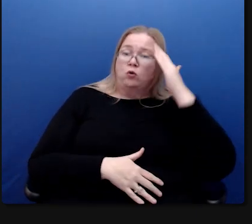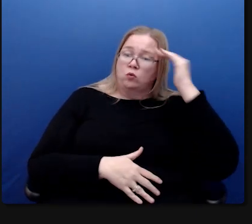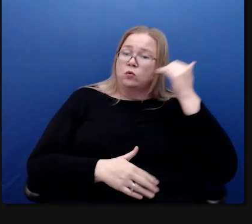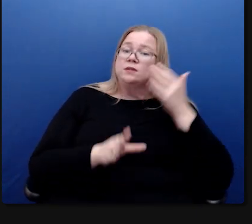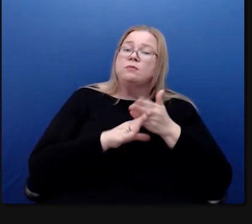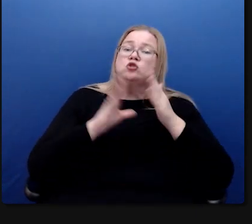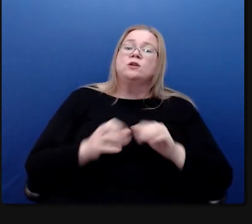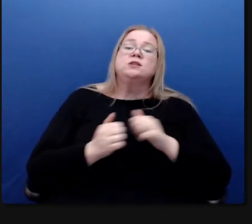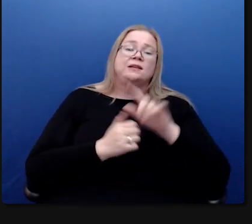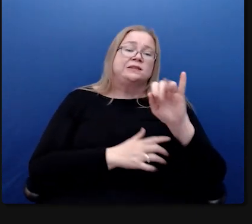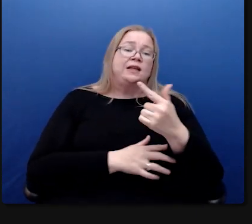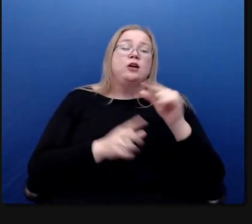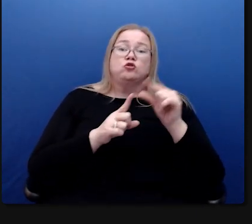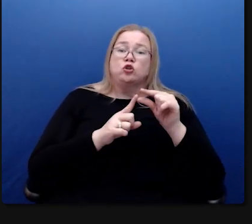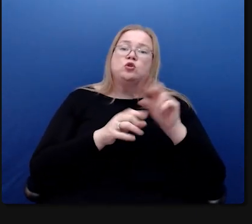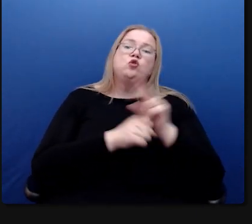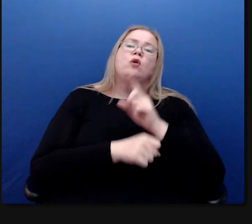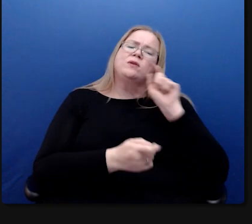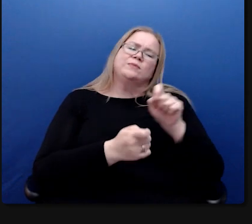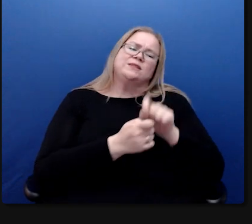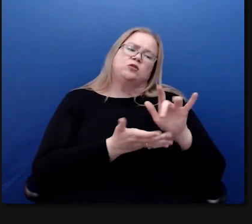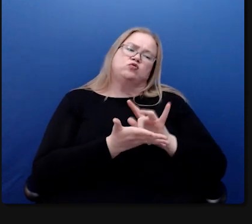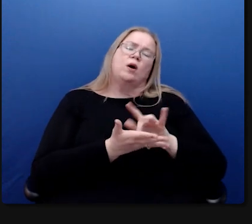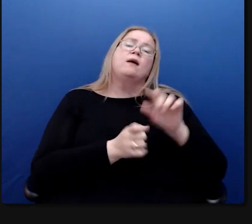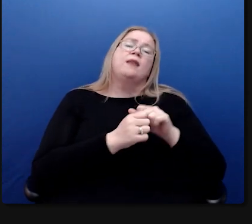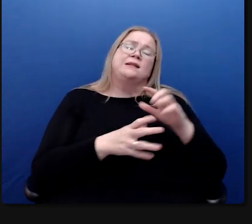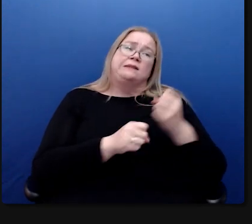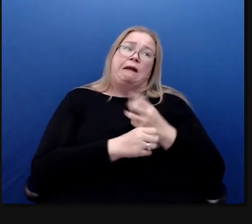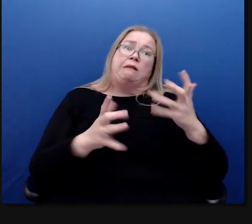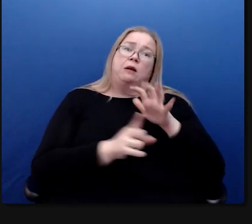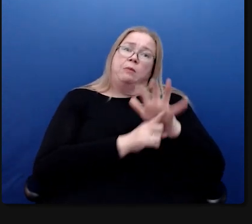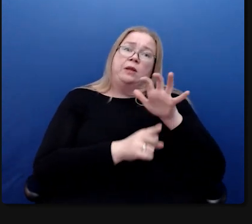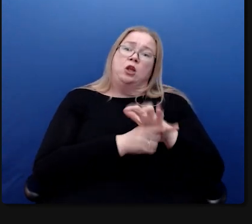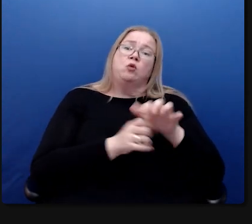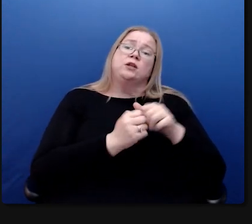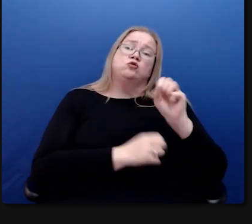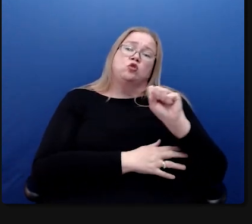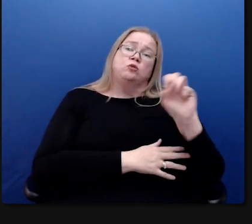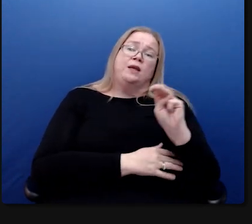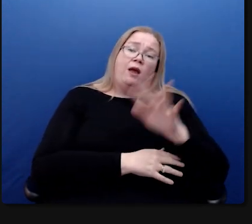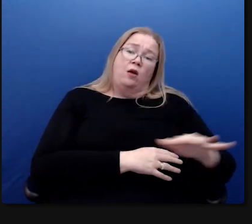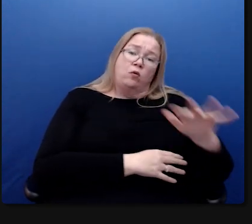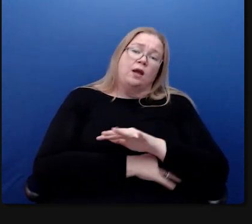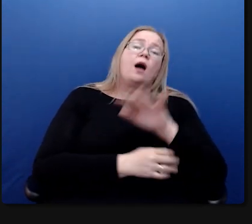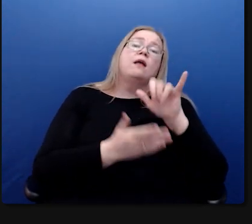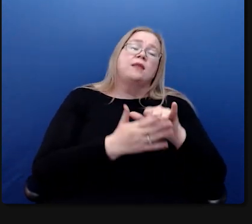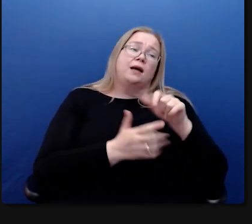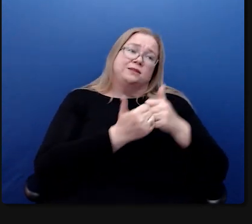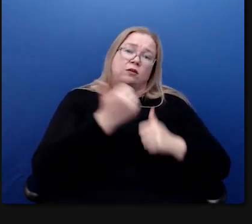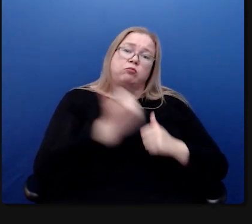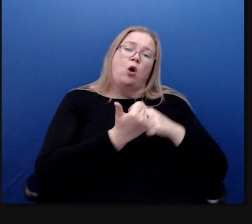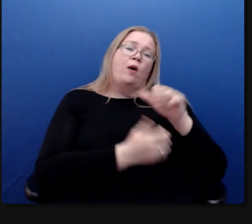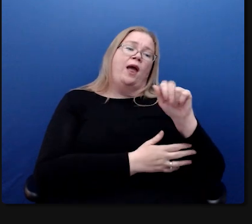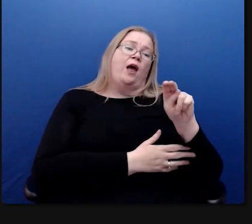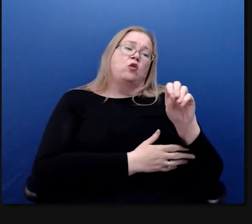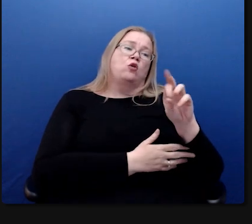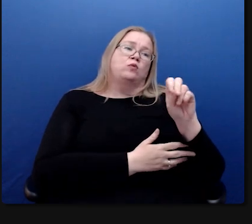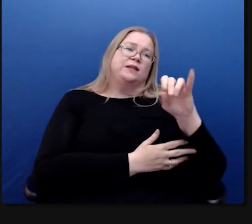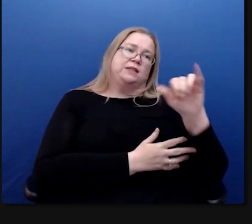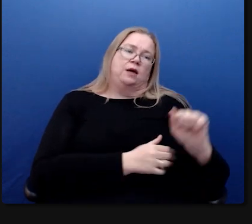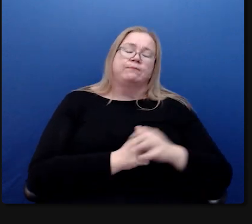quickly as these new trends emerge. So instead of waiting for long AI cycles for learning and retraining and deploying, we're able